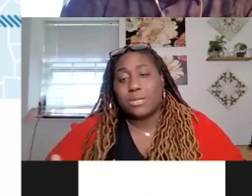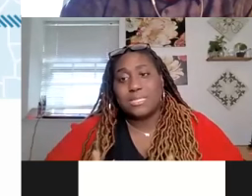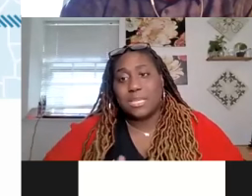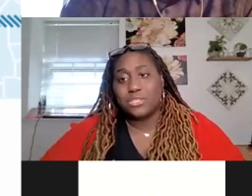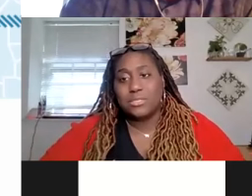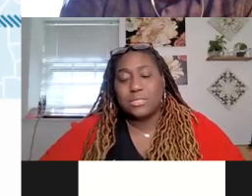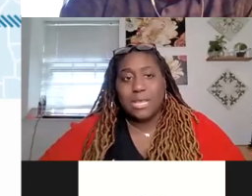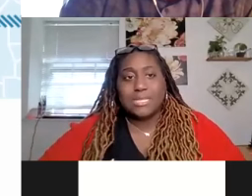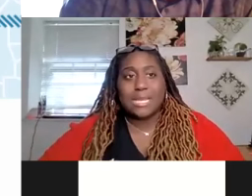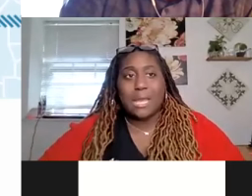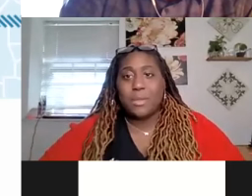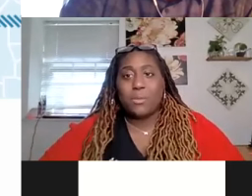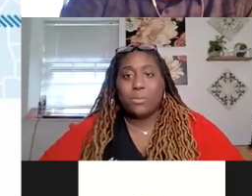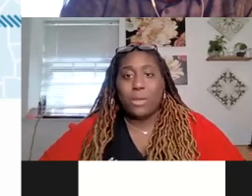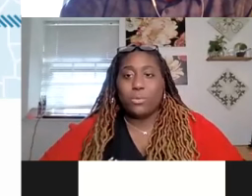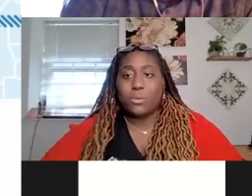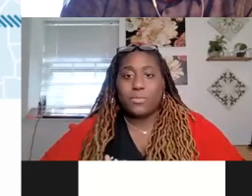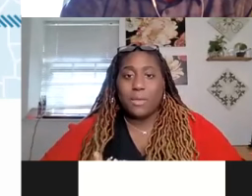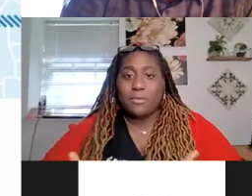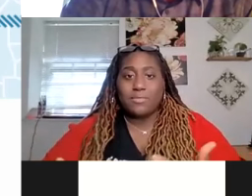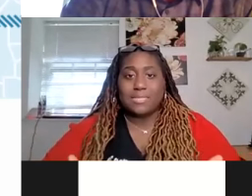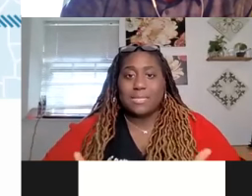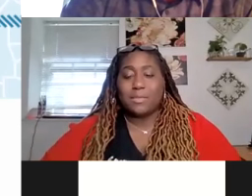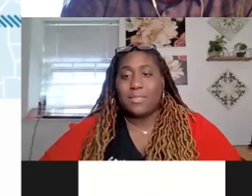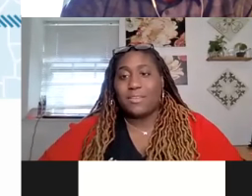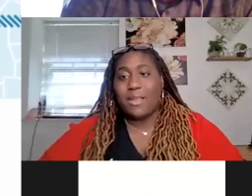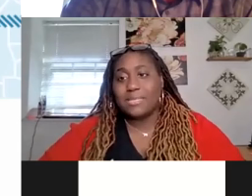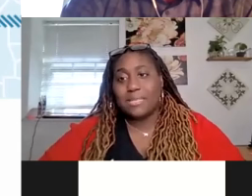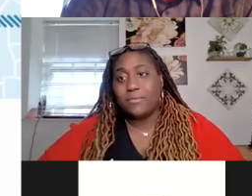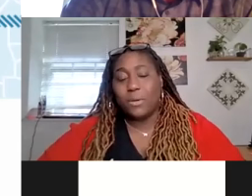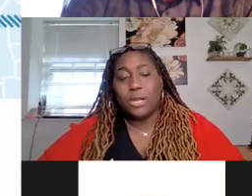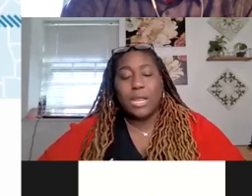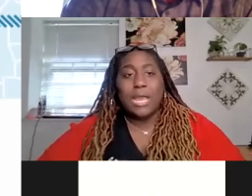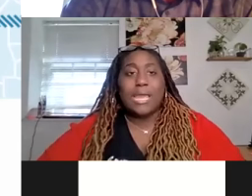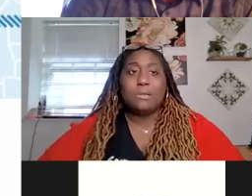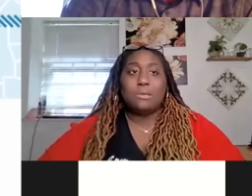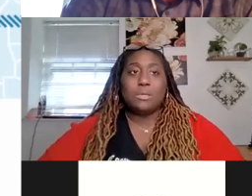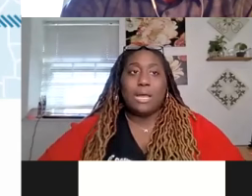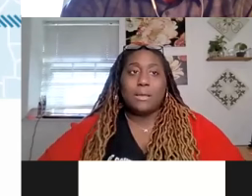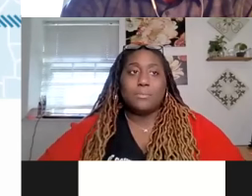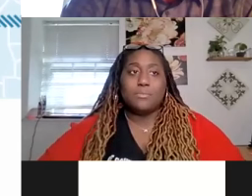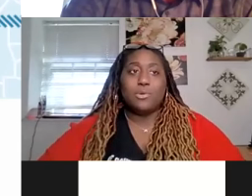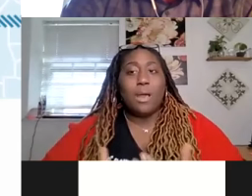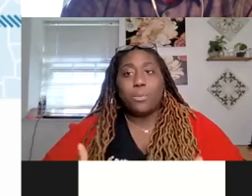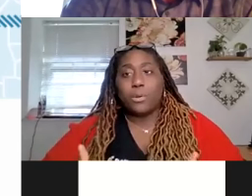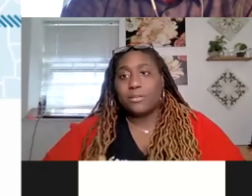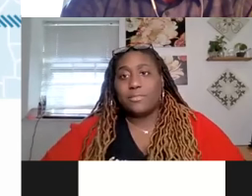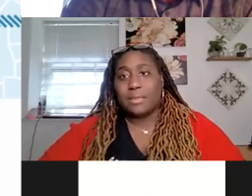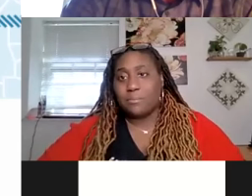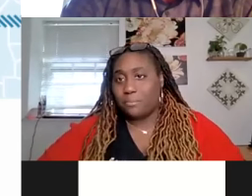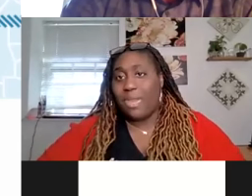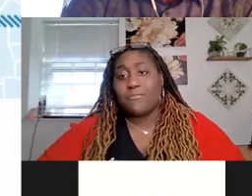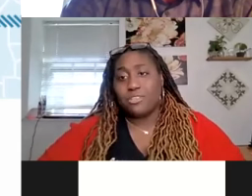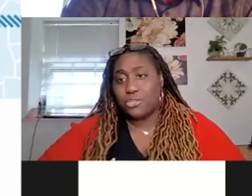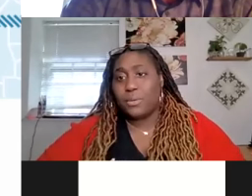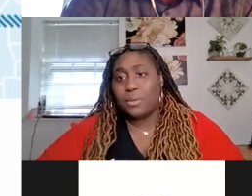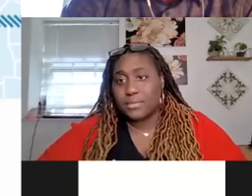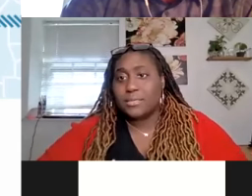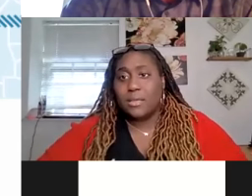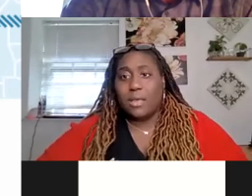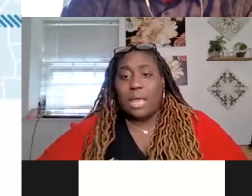local organizations to come in and work with them if that's something that they're asking for. It'll move upward of like